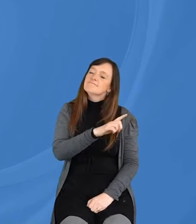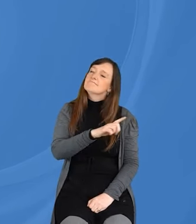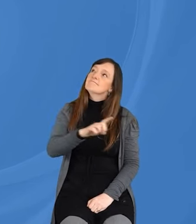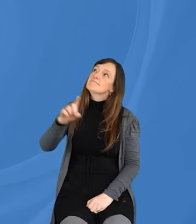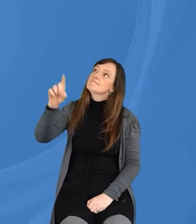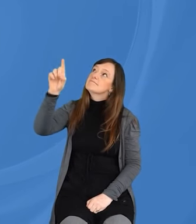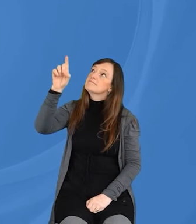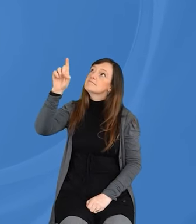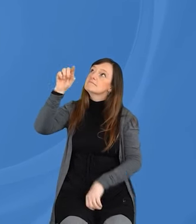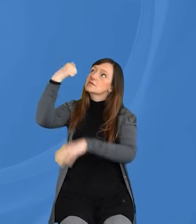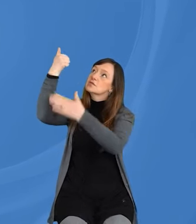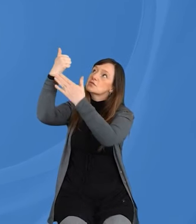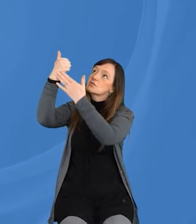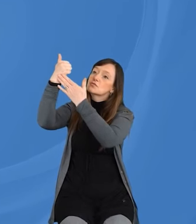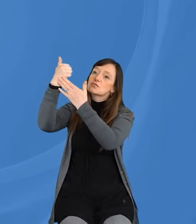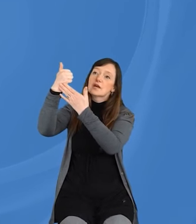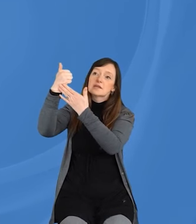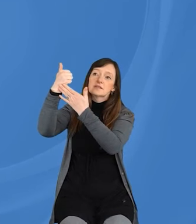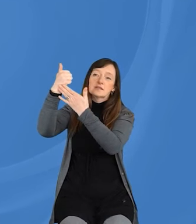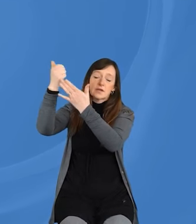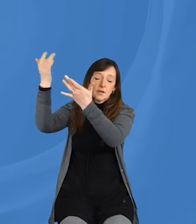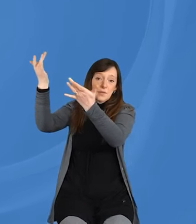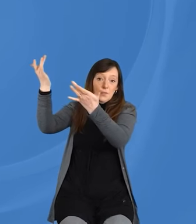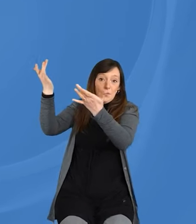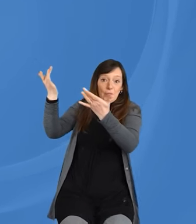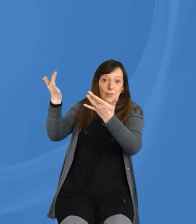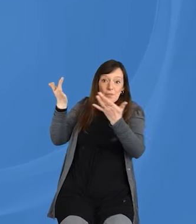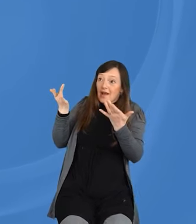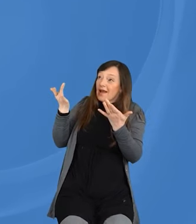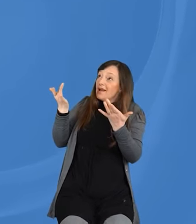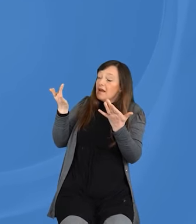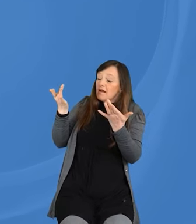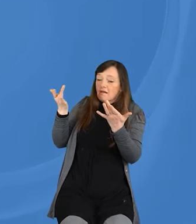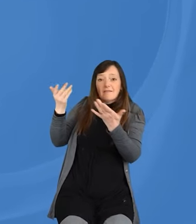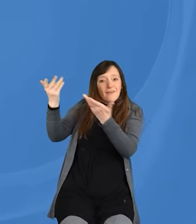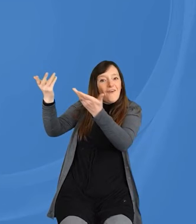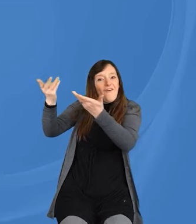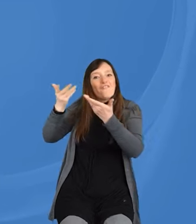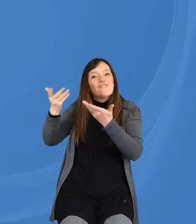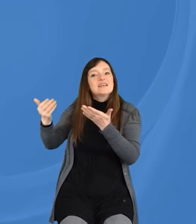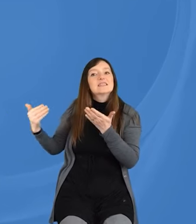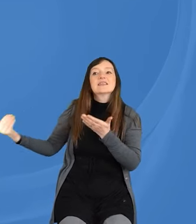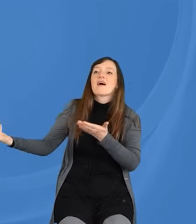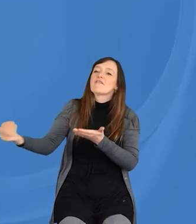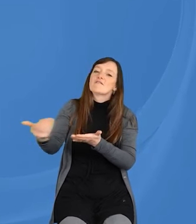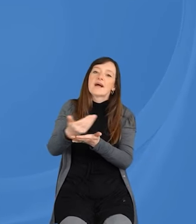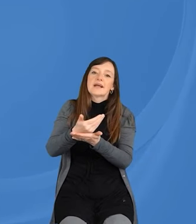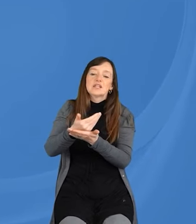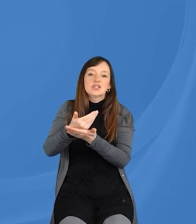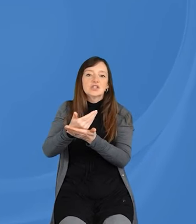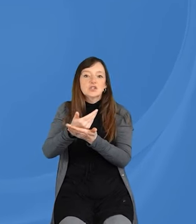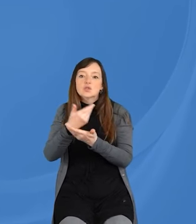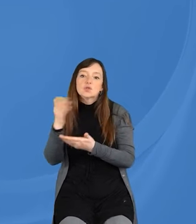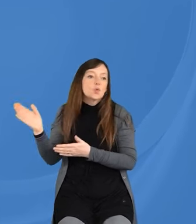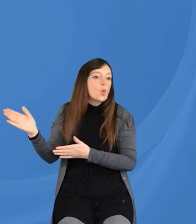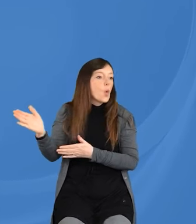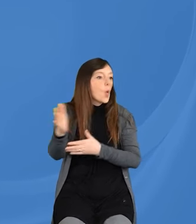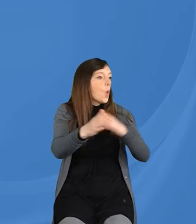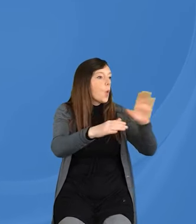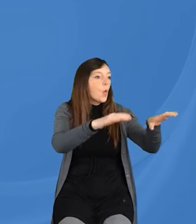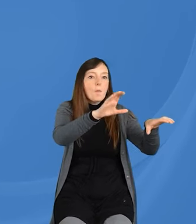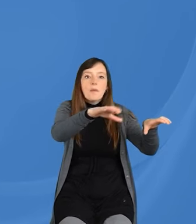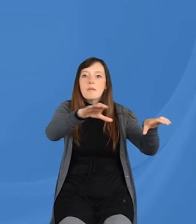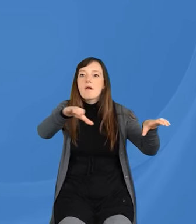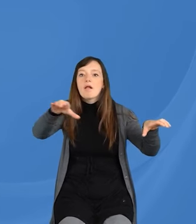For the grace of God has appeared that offers salvation